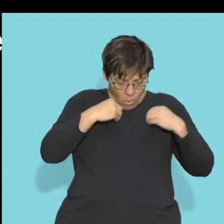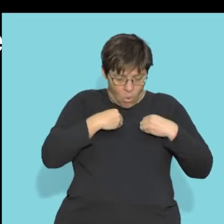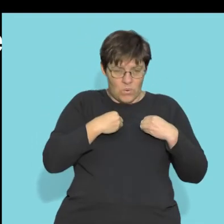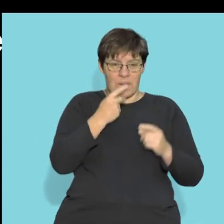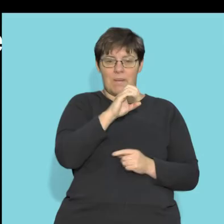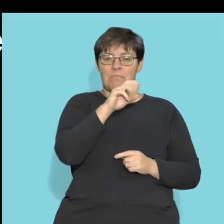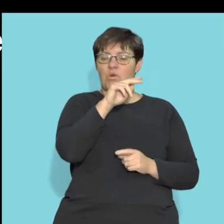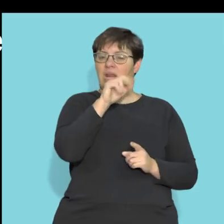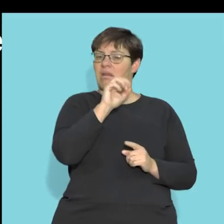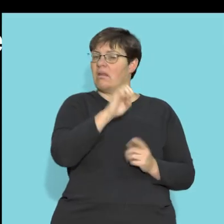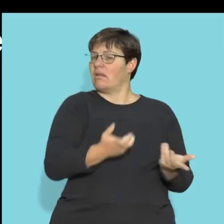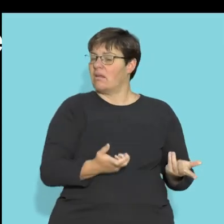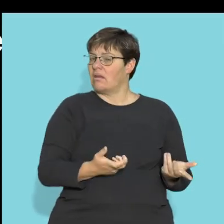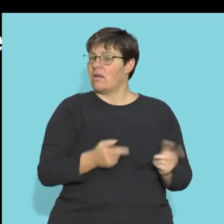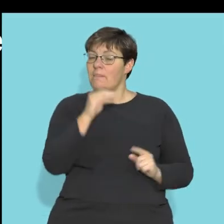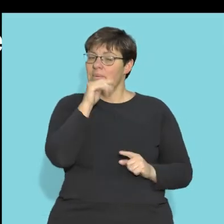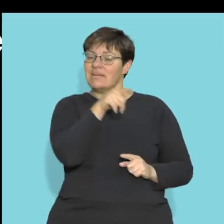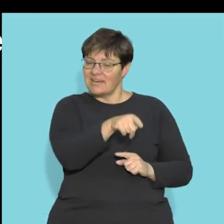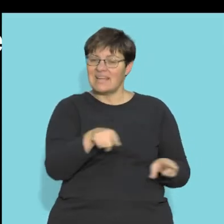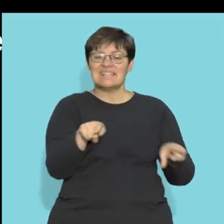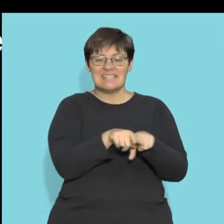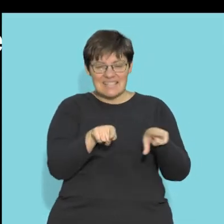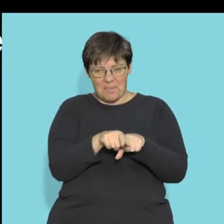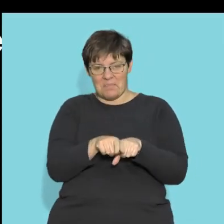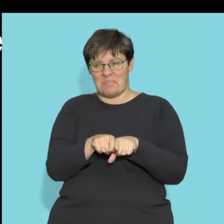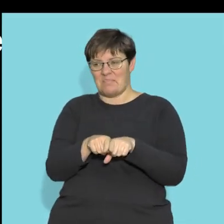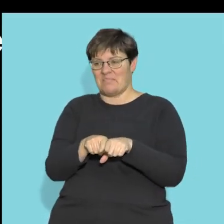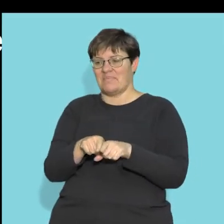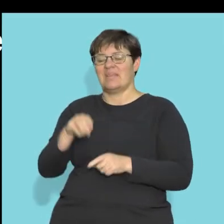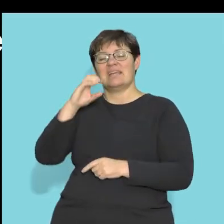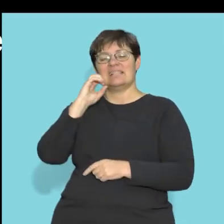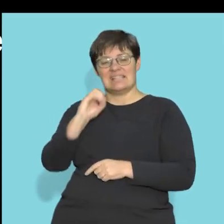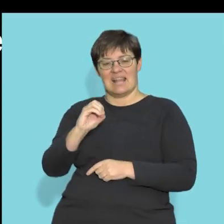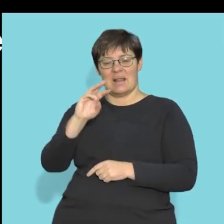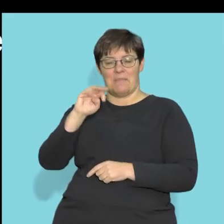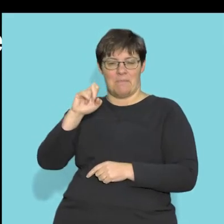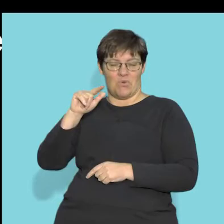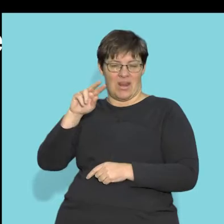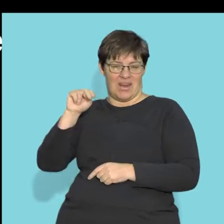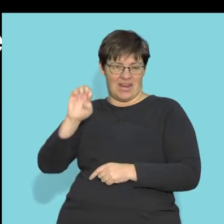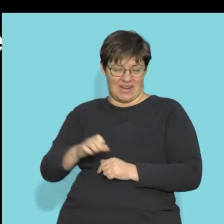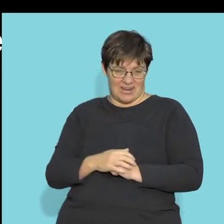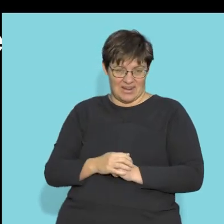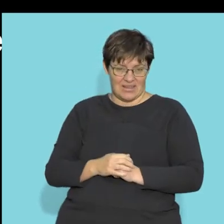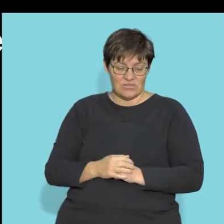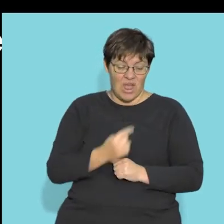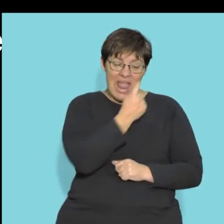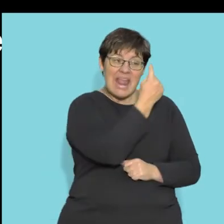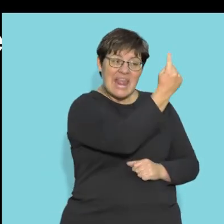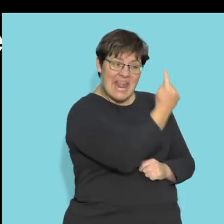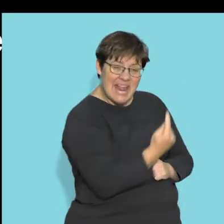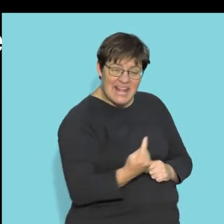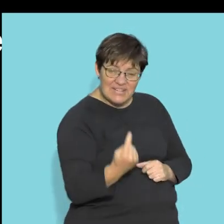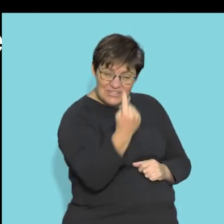Now, what is the membrane? It's the same as the cell membrane. So each of these are what